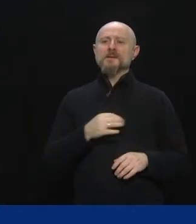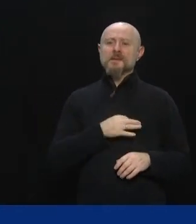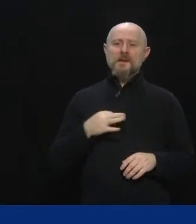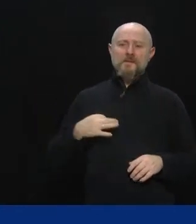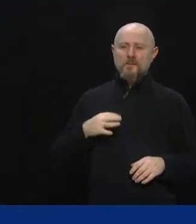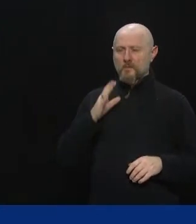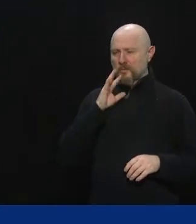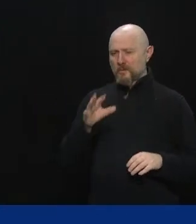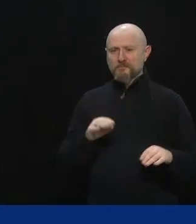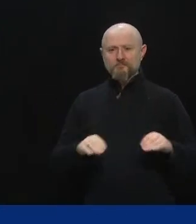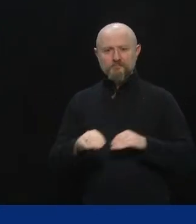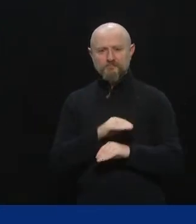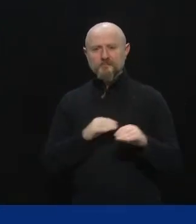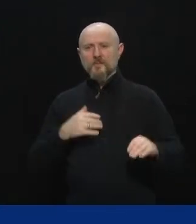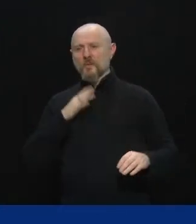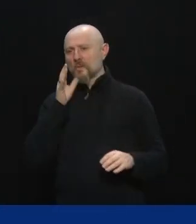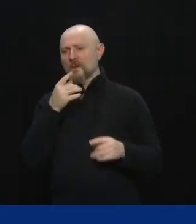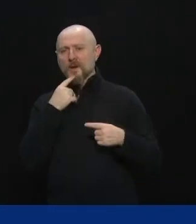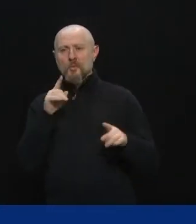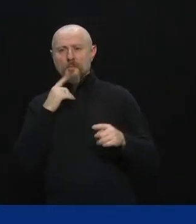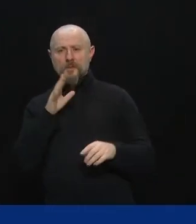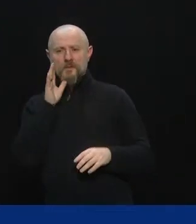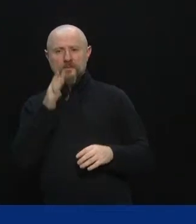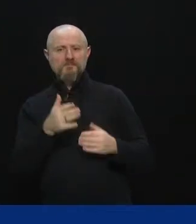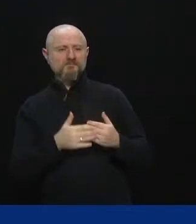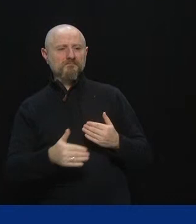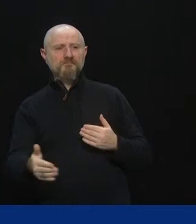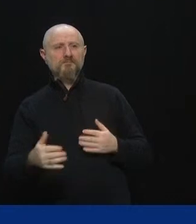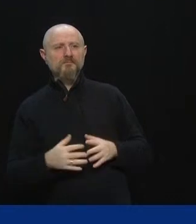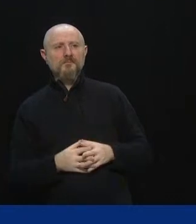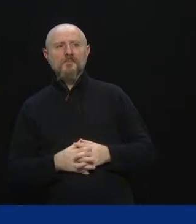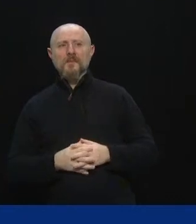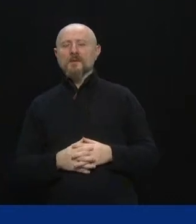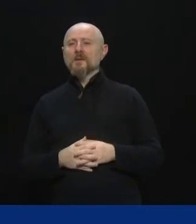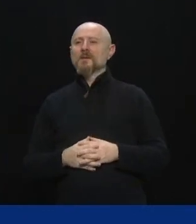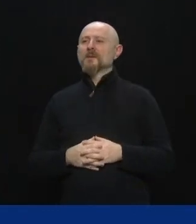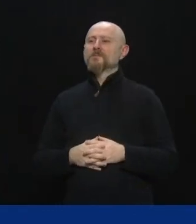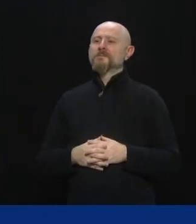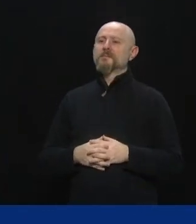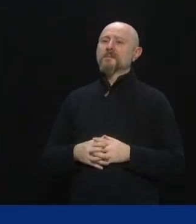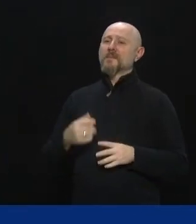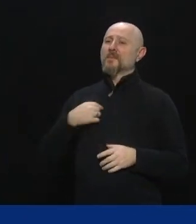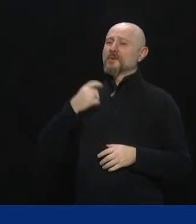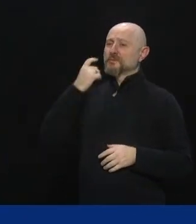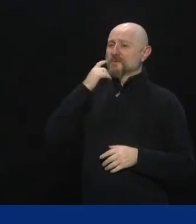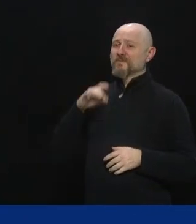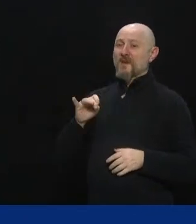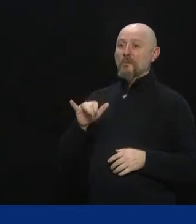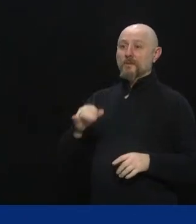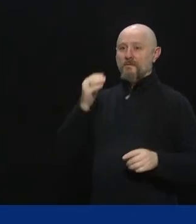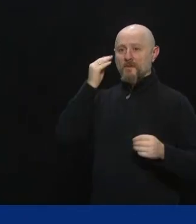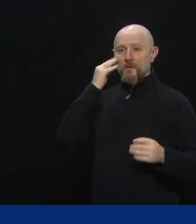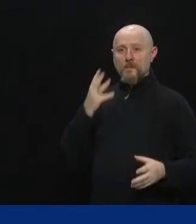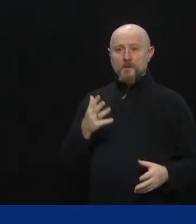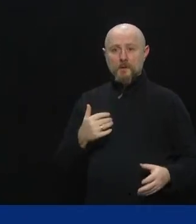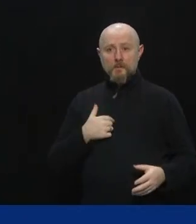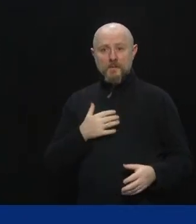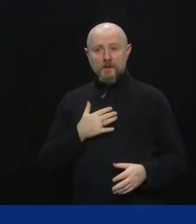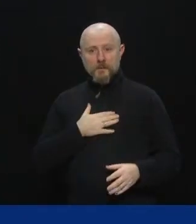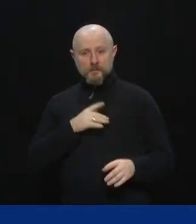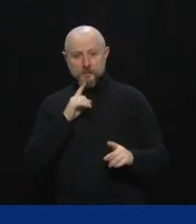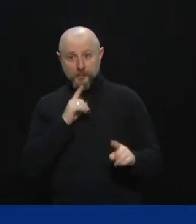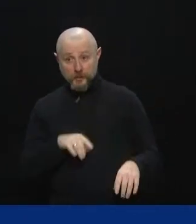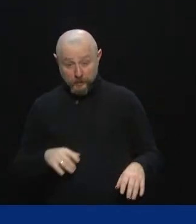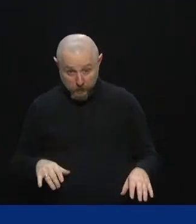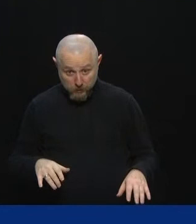some more announcements on that very soon. We're working on operationalizing that. This information just came to light, and our immediate response is to turn it over to the